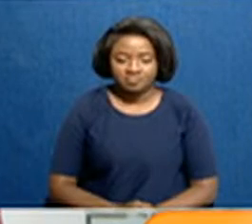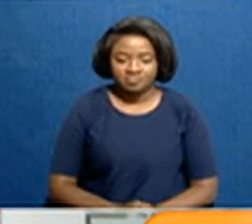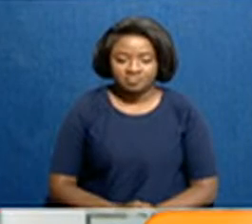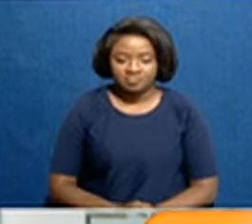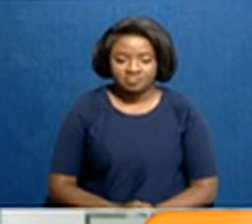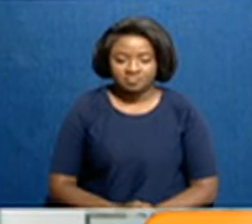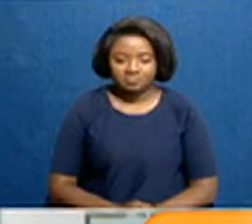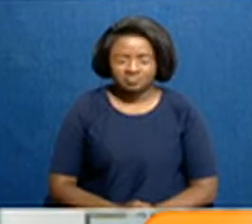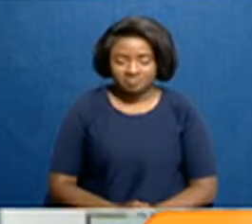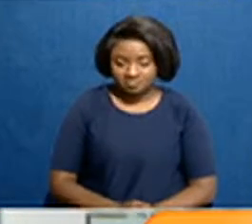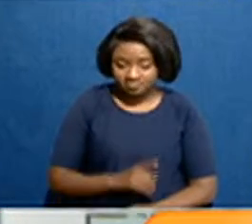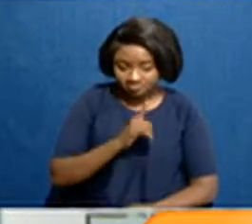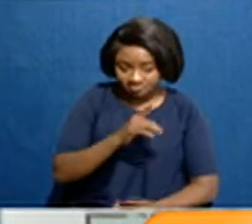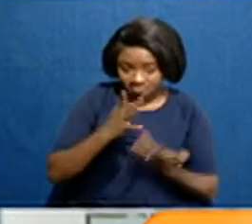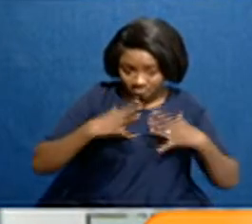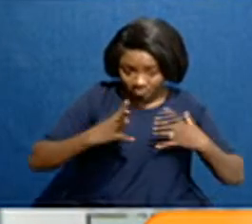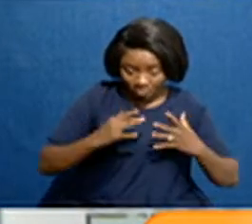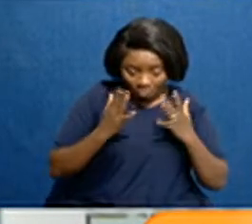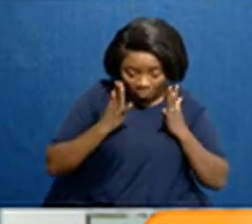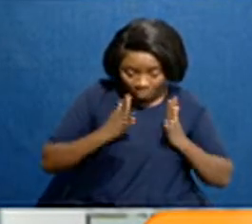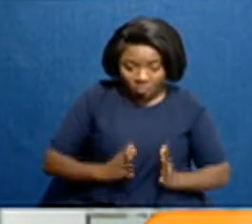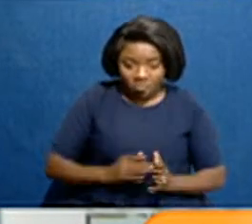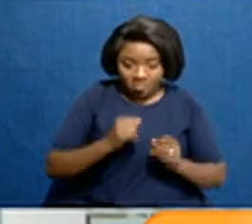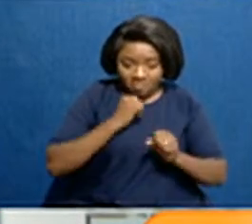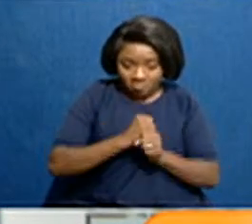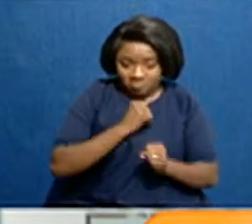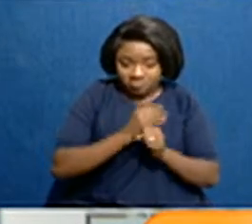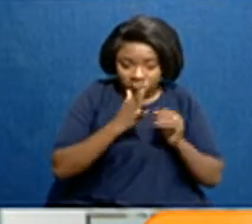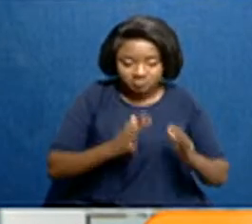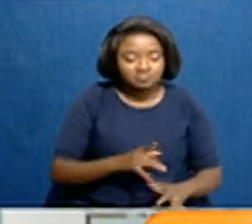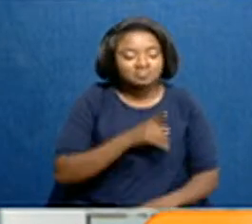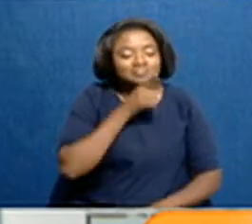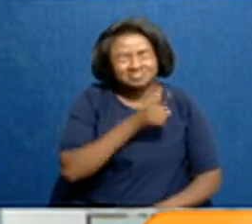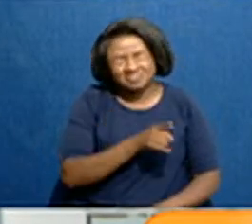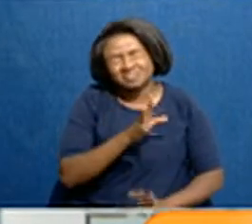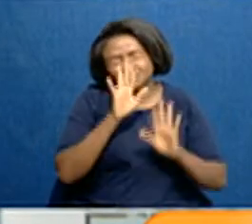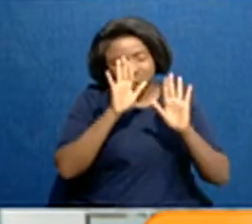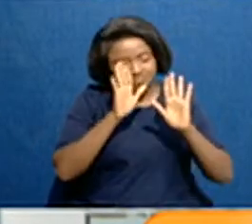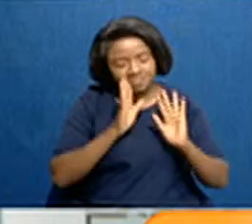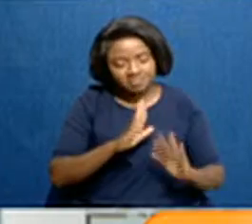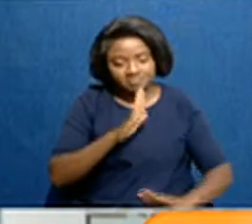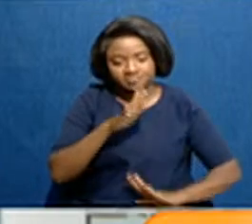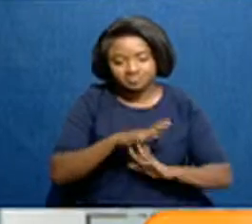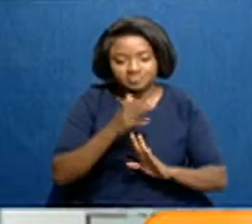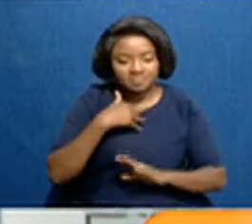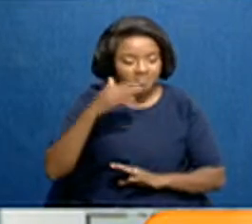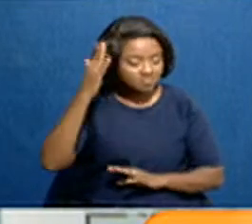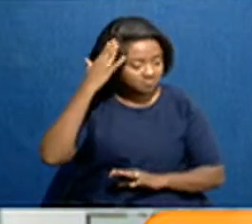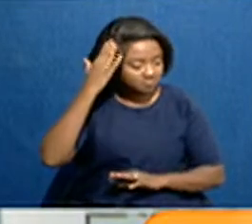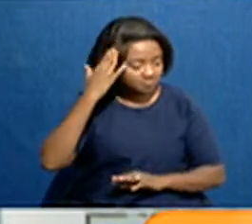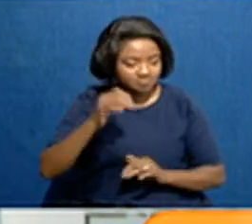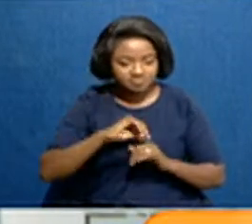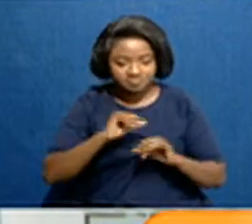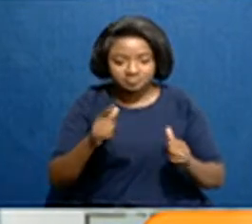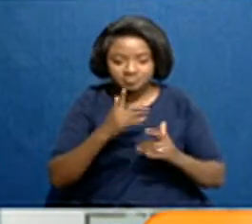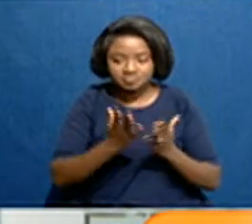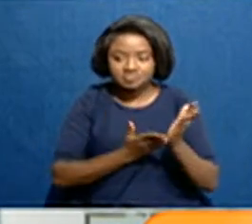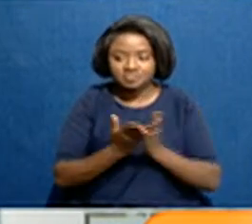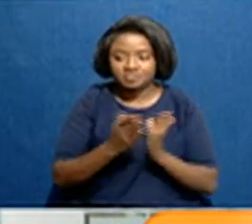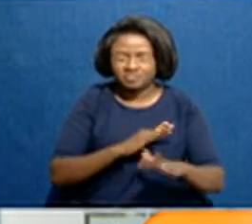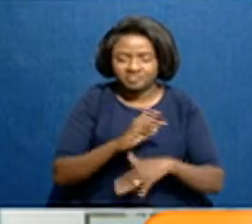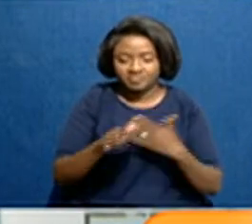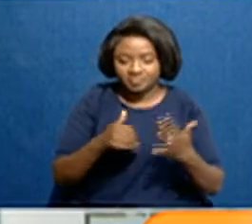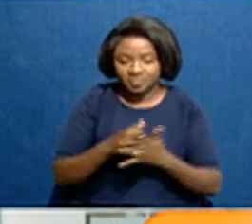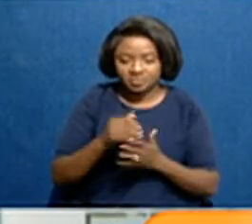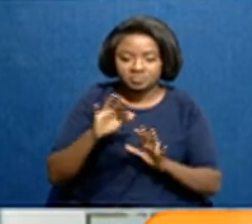workers our biggest asset, the knowledge and the know-how that they have acquired here and now is serving all the farmers of